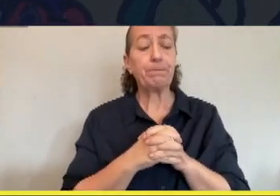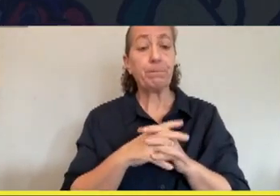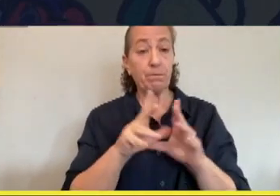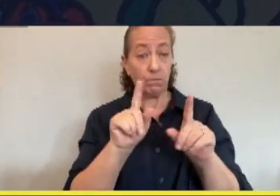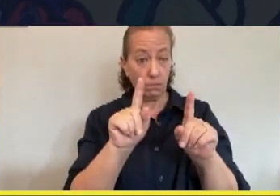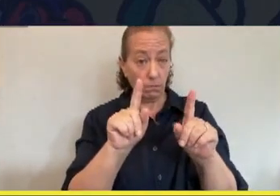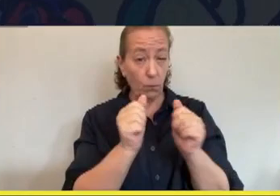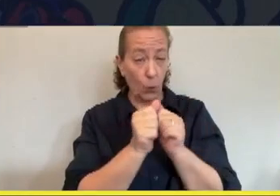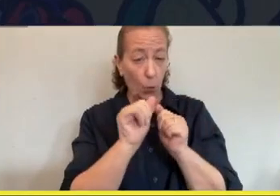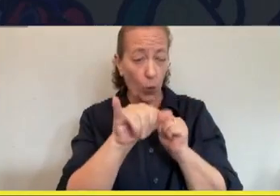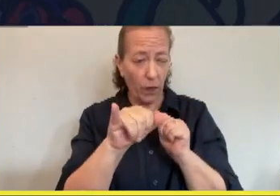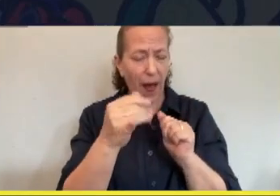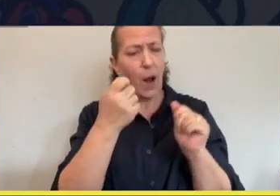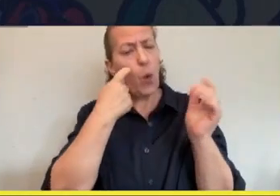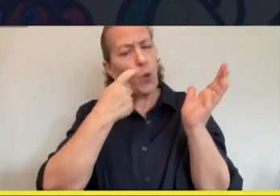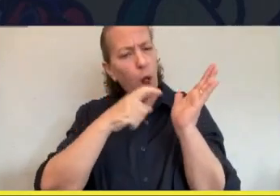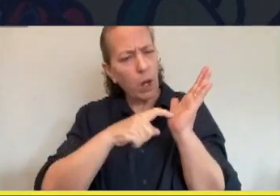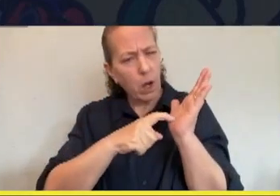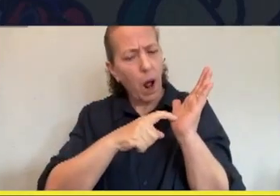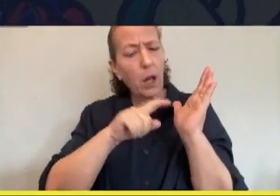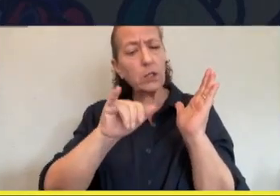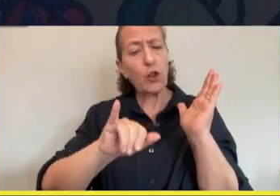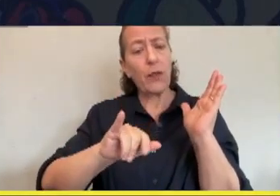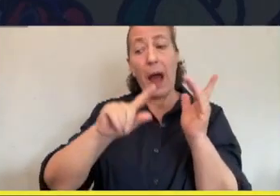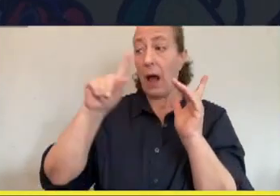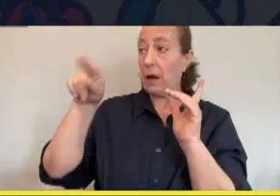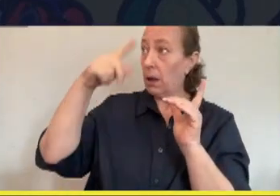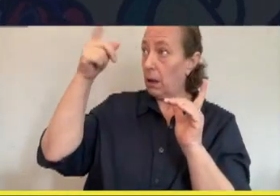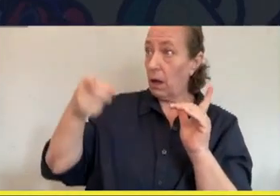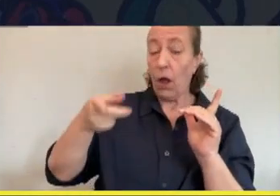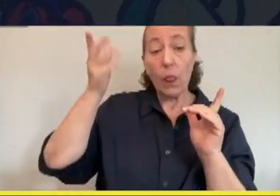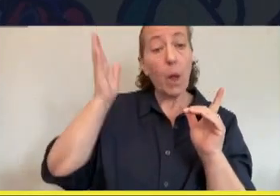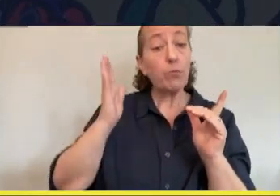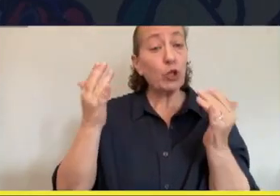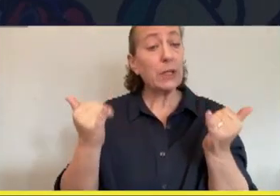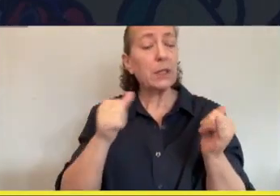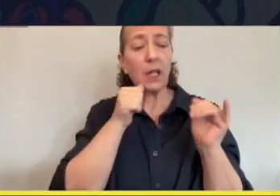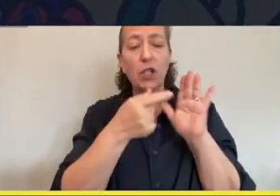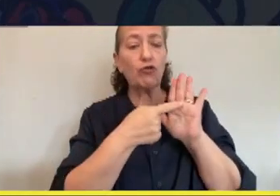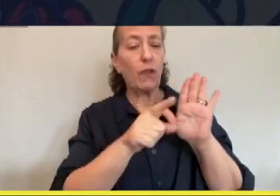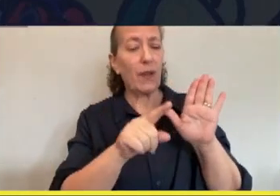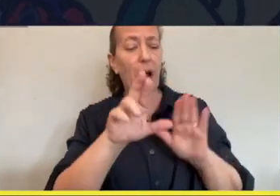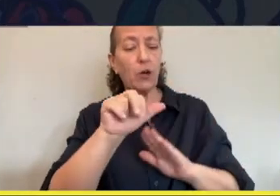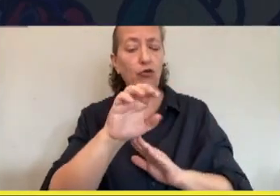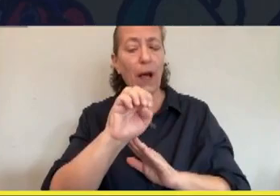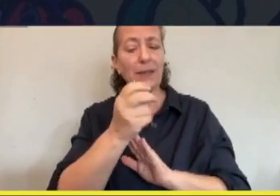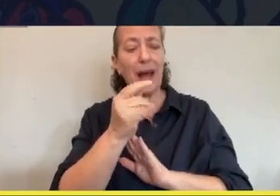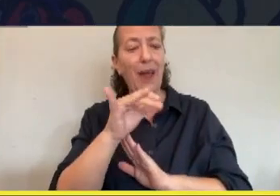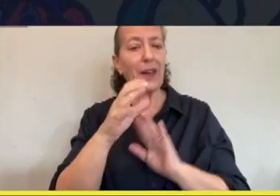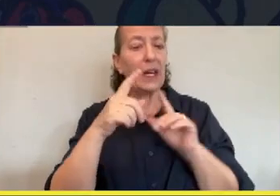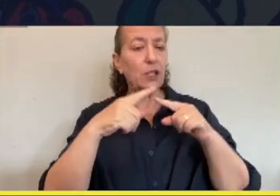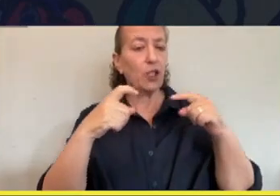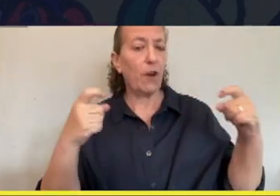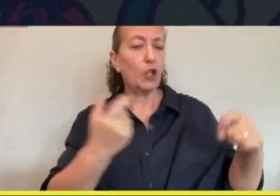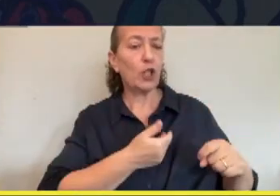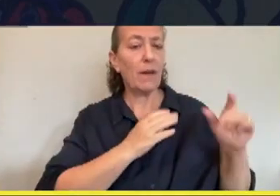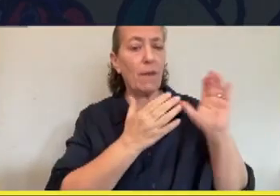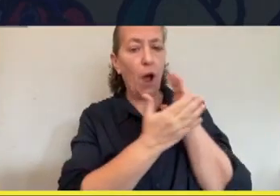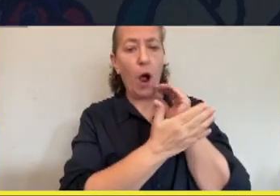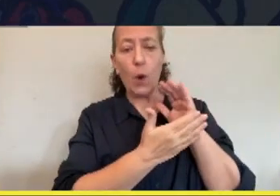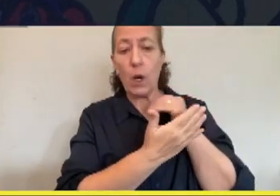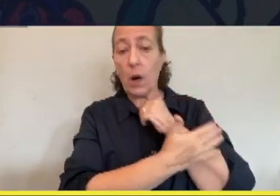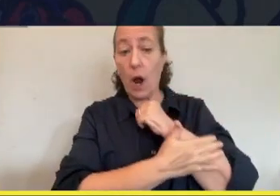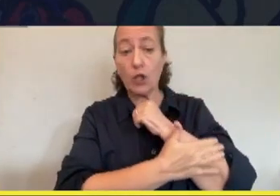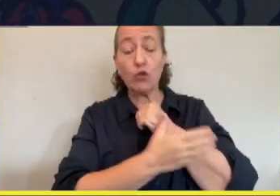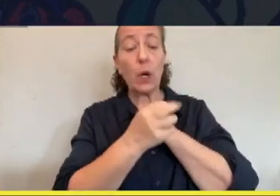acknowledge that the composition of the presenters in today's event does not reflect the racial and ethnic diversity of our country as a whole or of people with